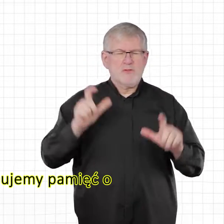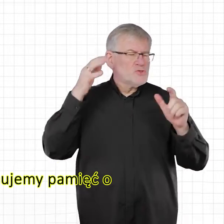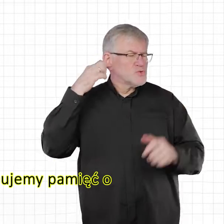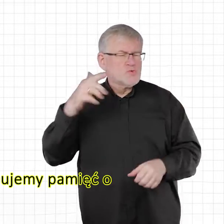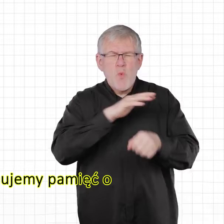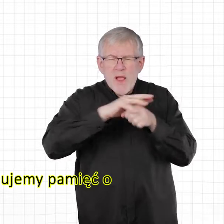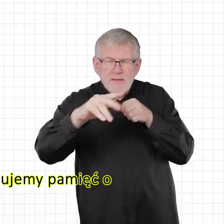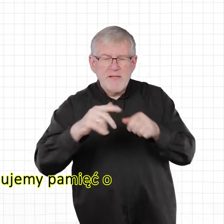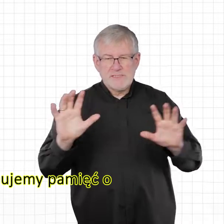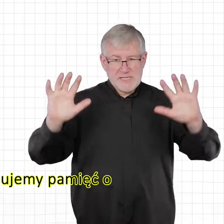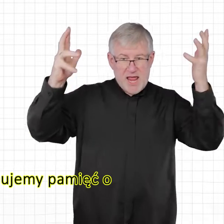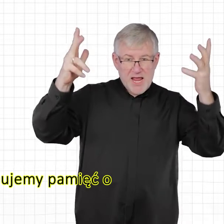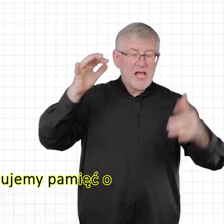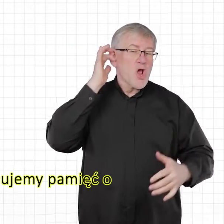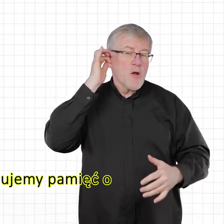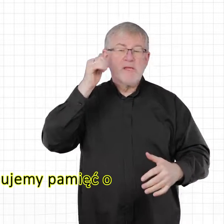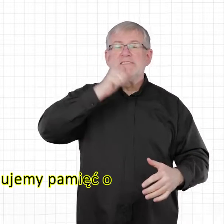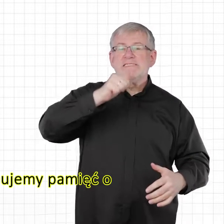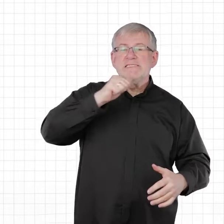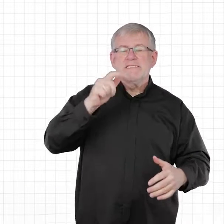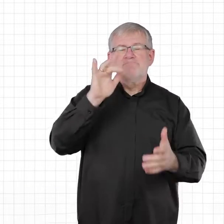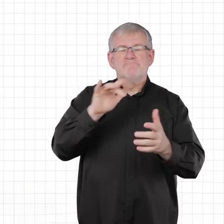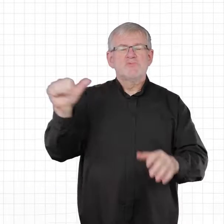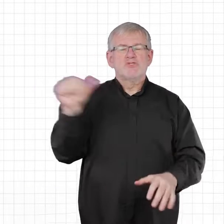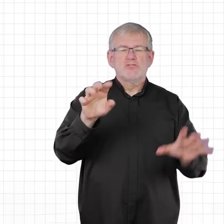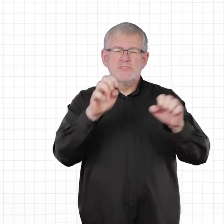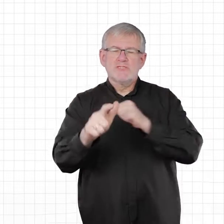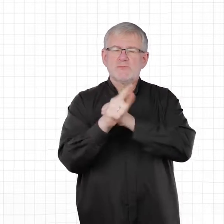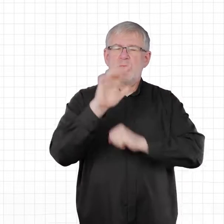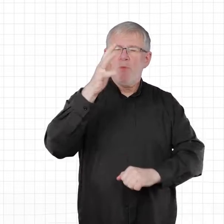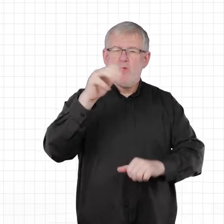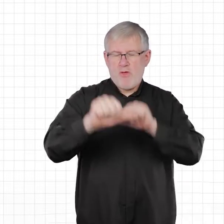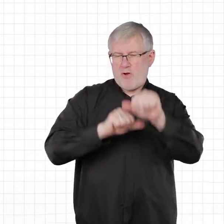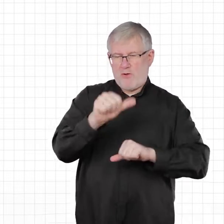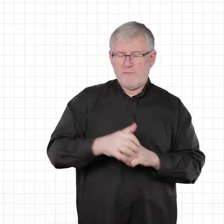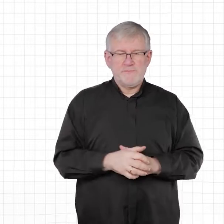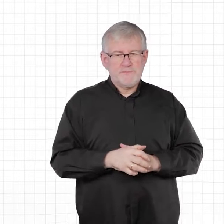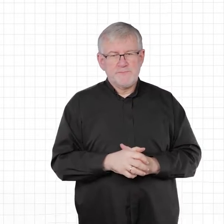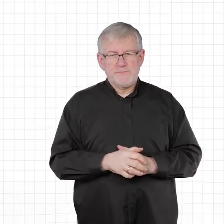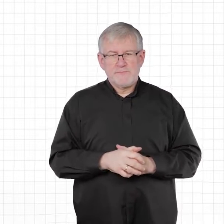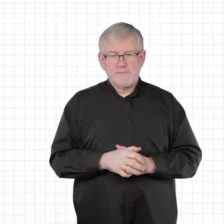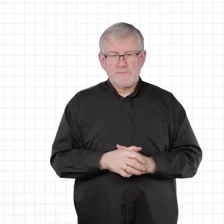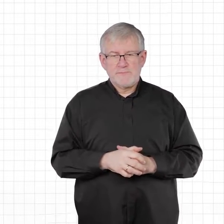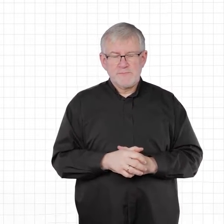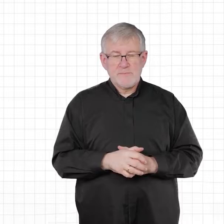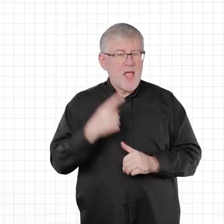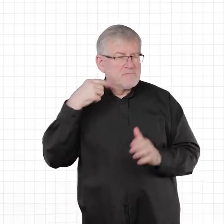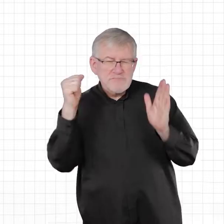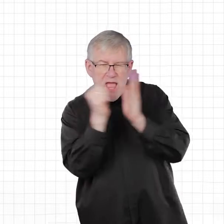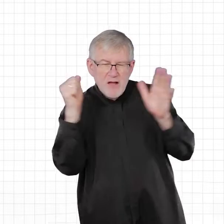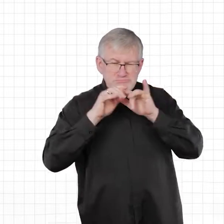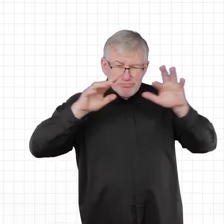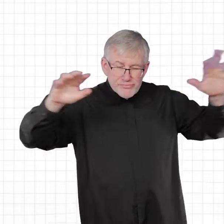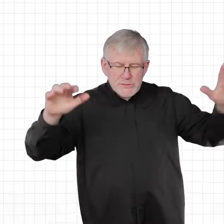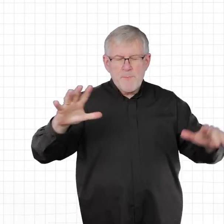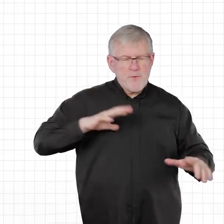still marked every day. It's in October. I can't remember which, 24th of October or something. So it's still celebrated every